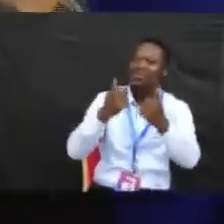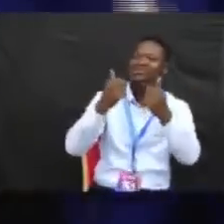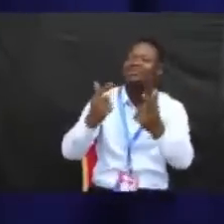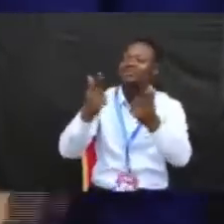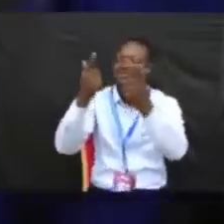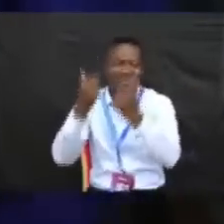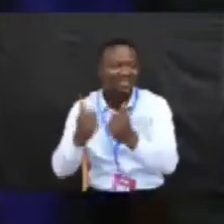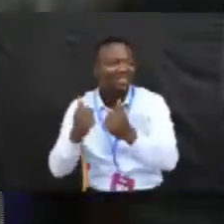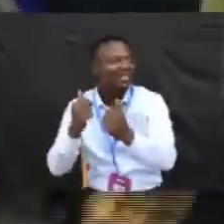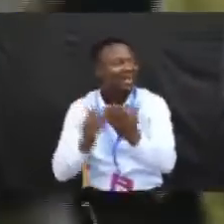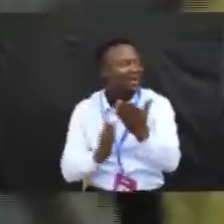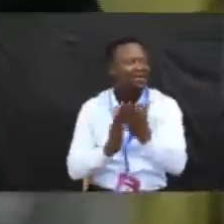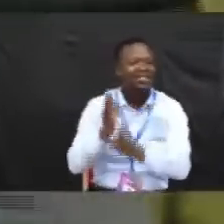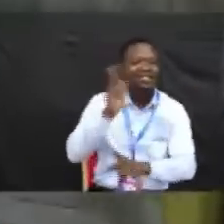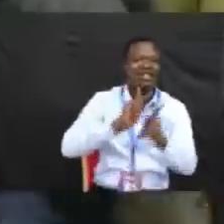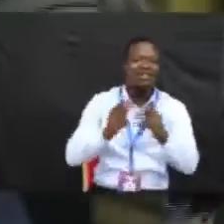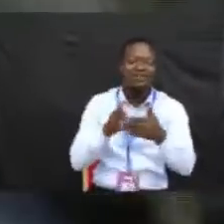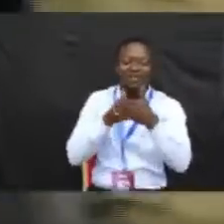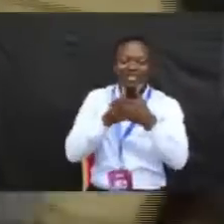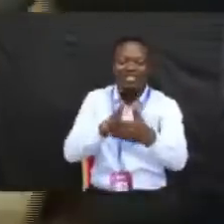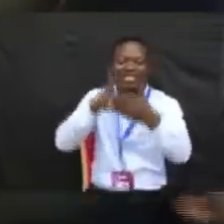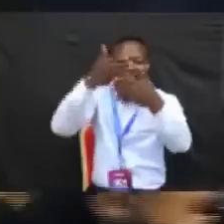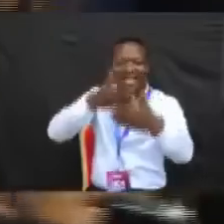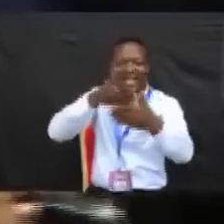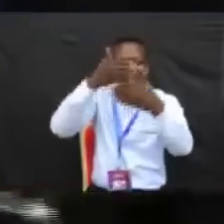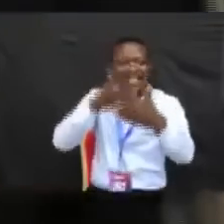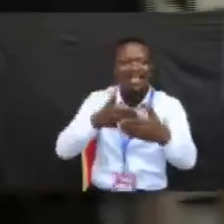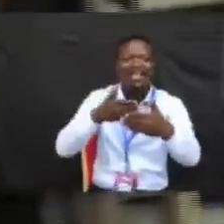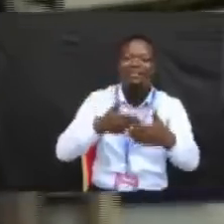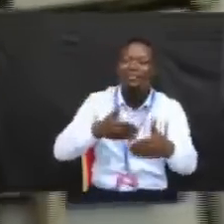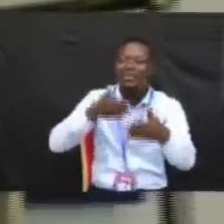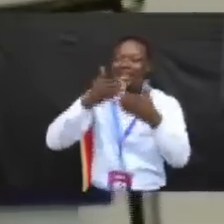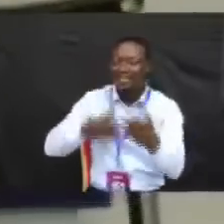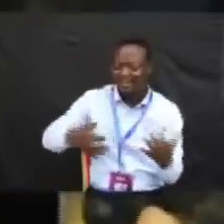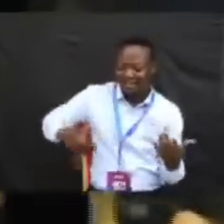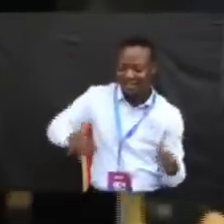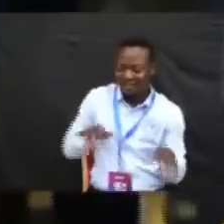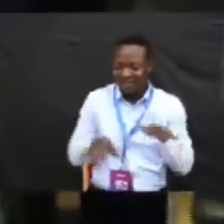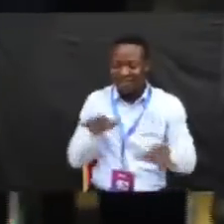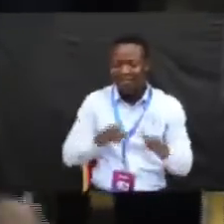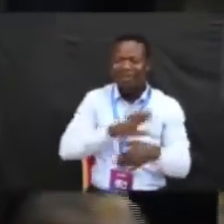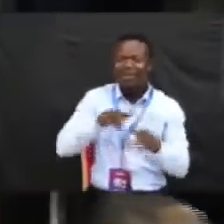forever. I want for me